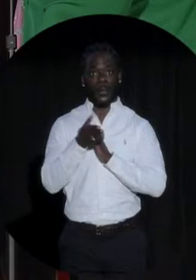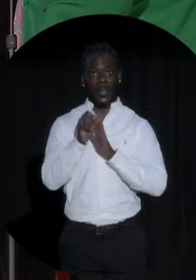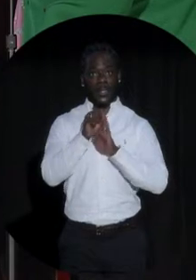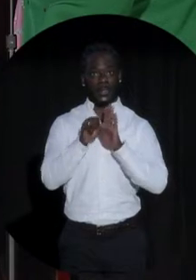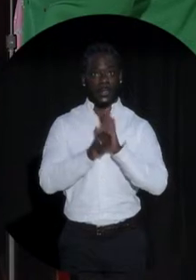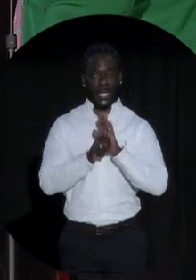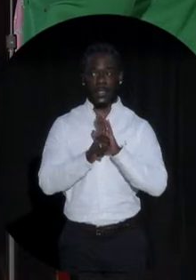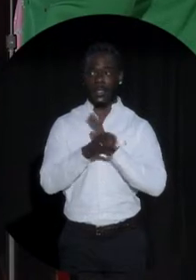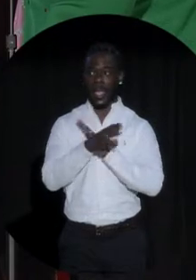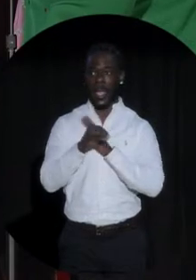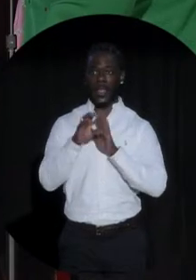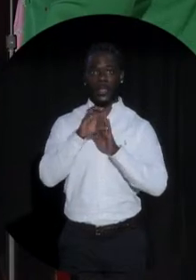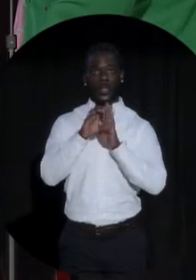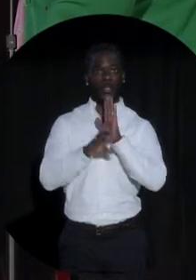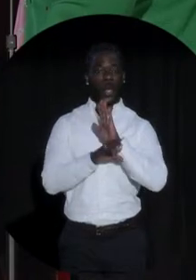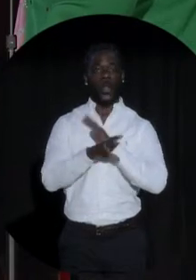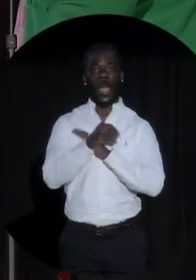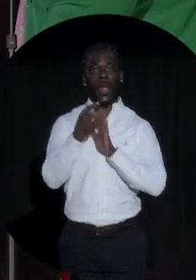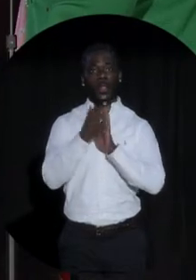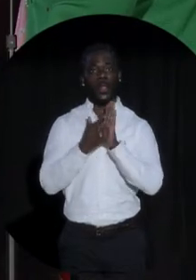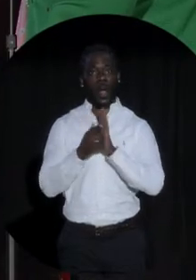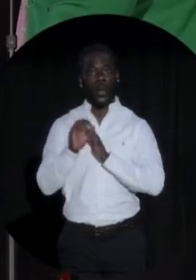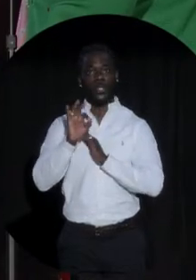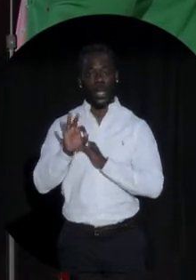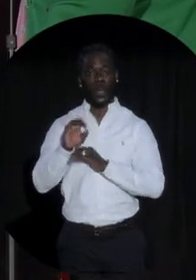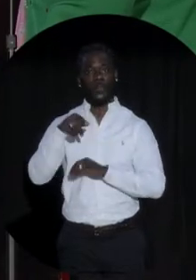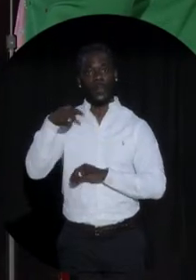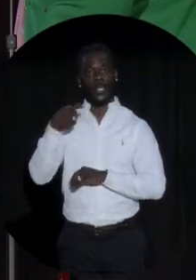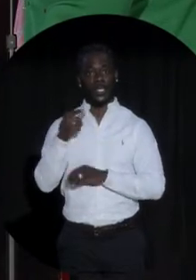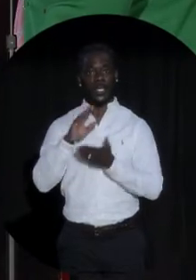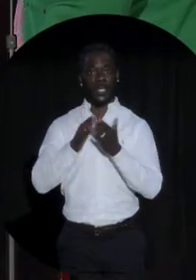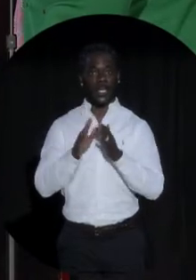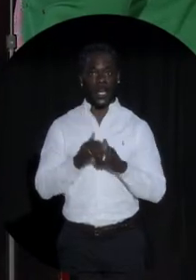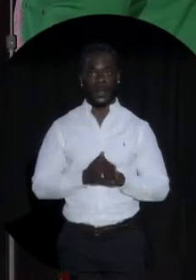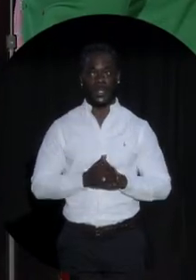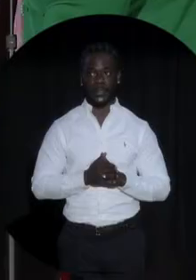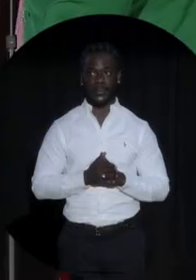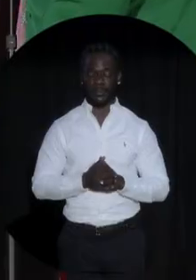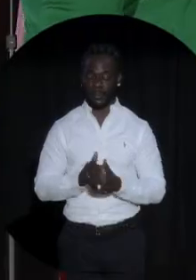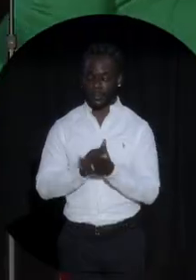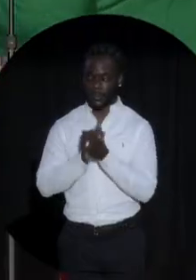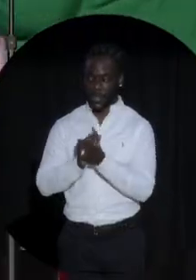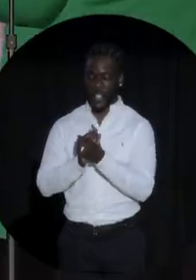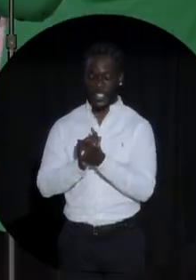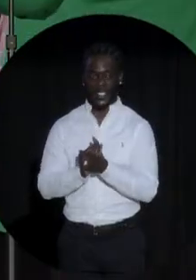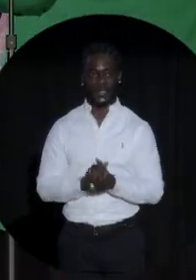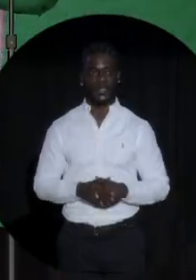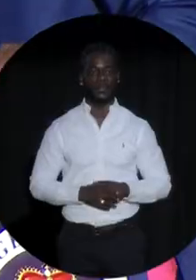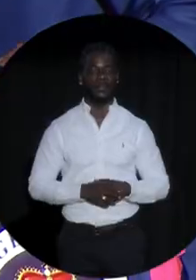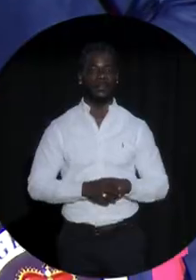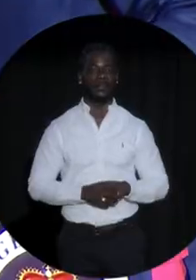this state. And the Charter and laws of Prince George's County. And the Charter and laws of Prince George's County. Congratulations. Thank you.